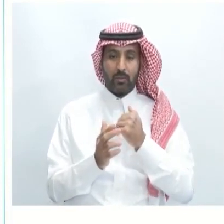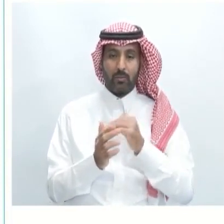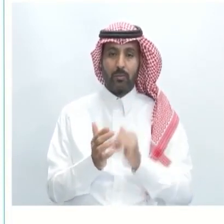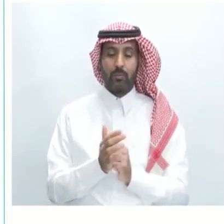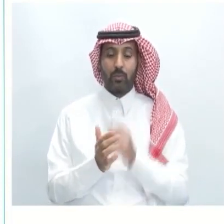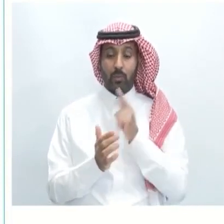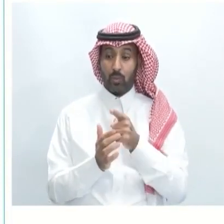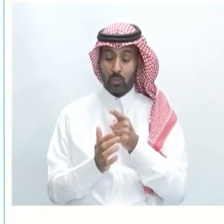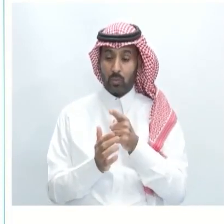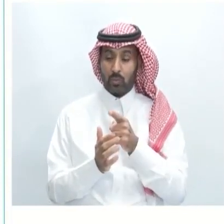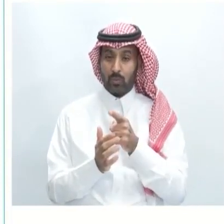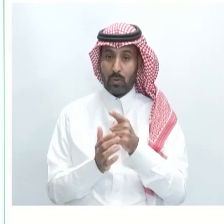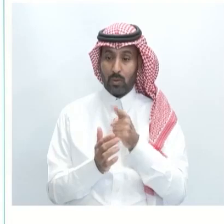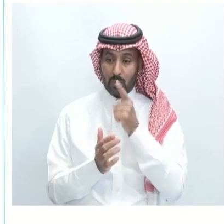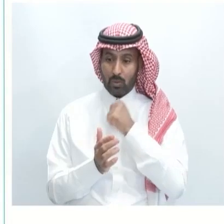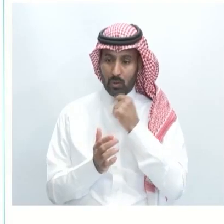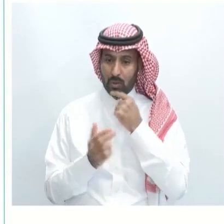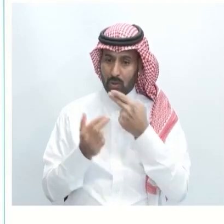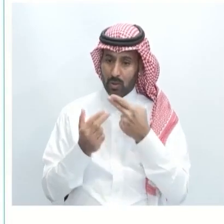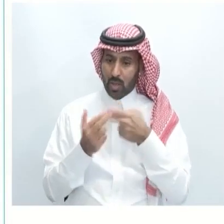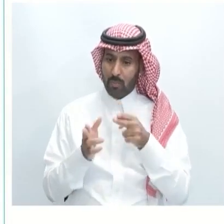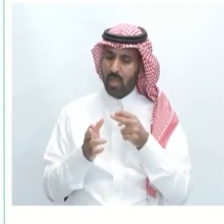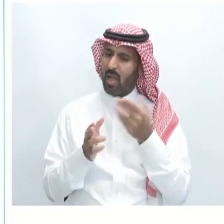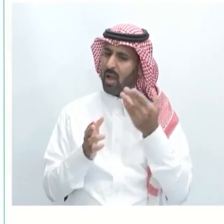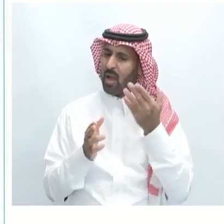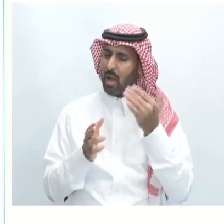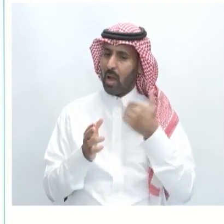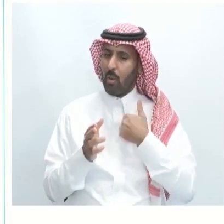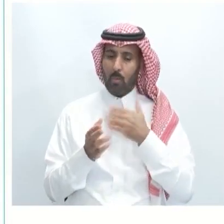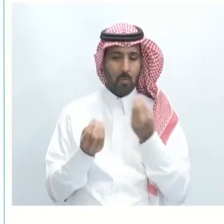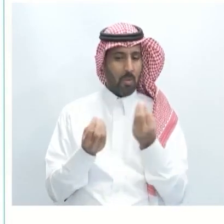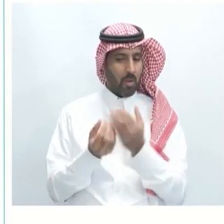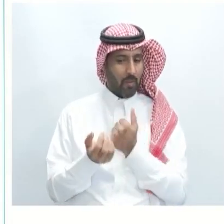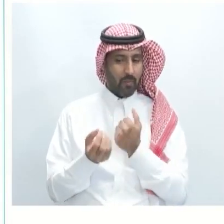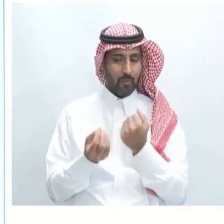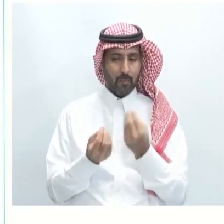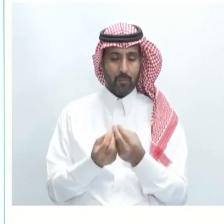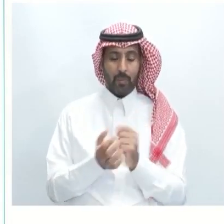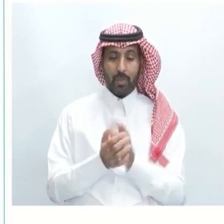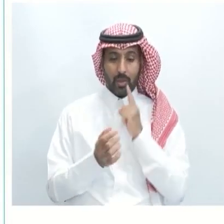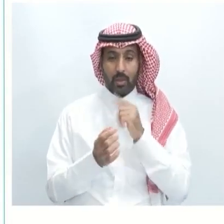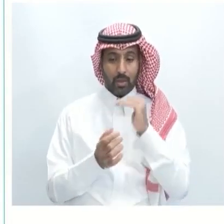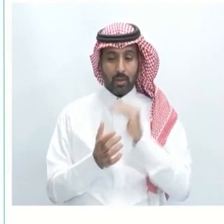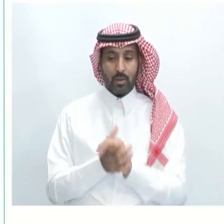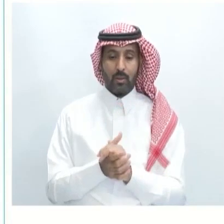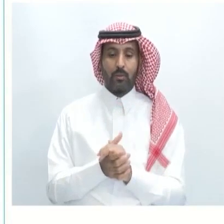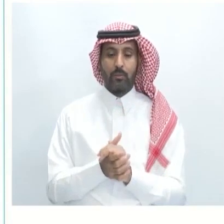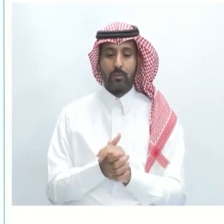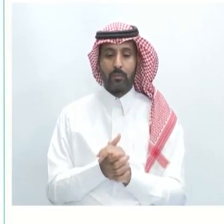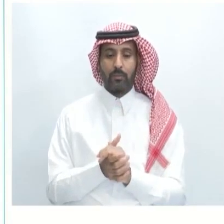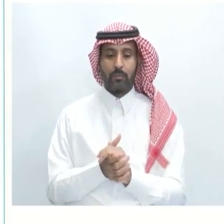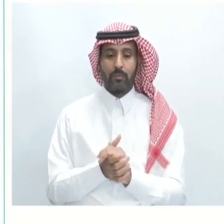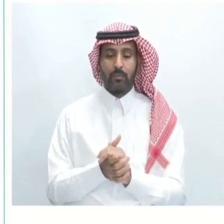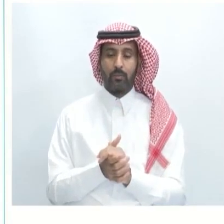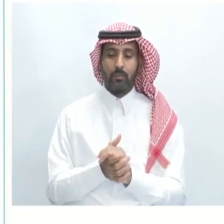can. You will just have to start without me. The contrast from the chart, of course. So the answer is